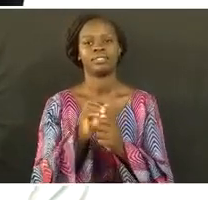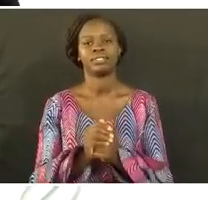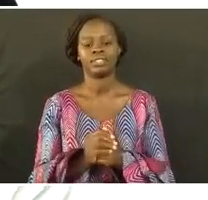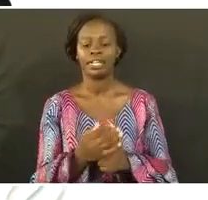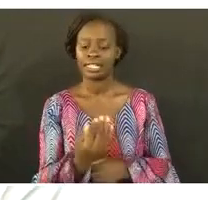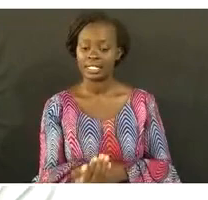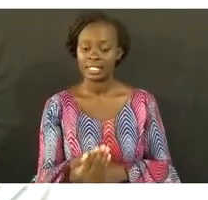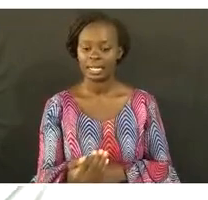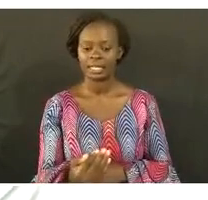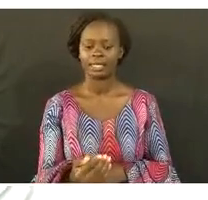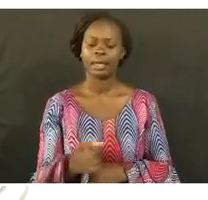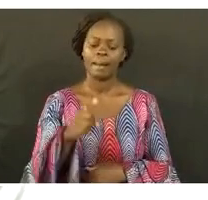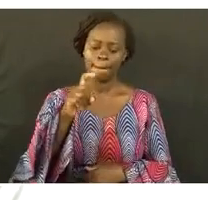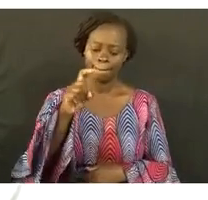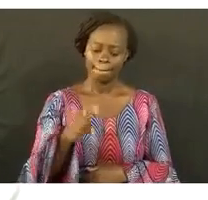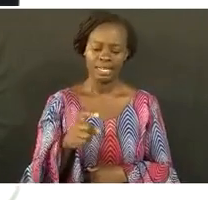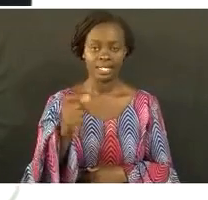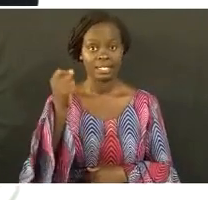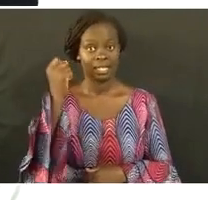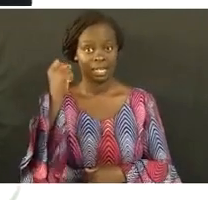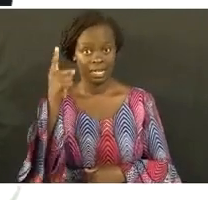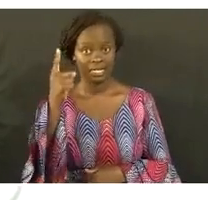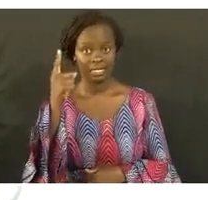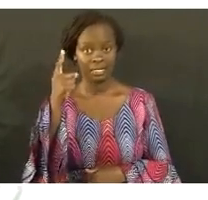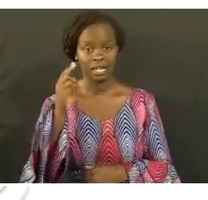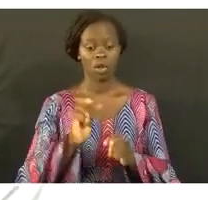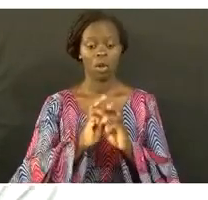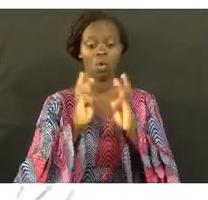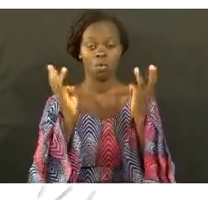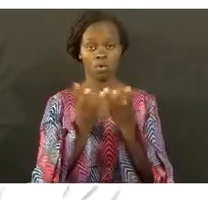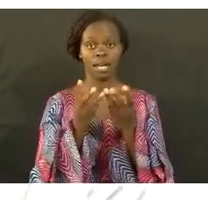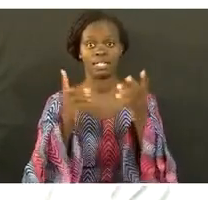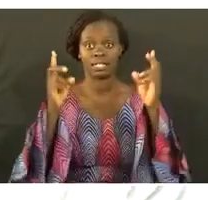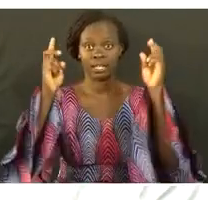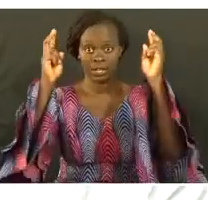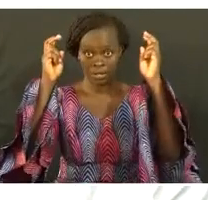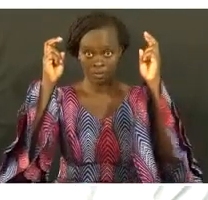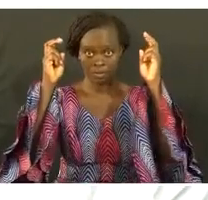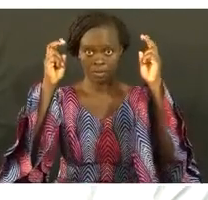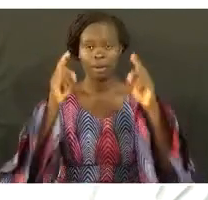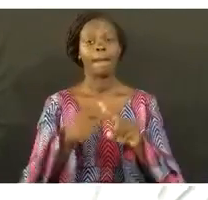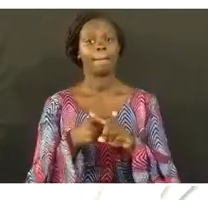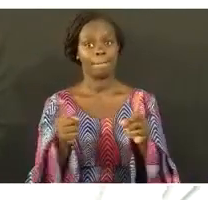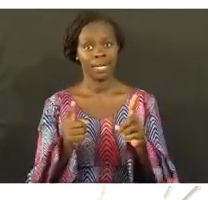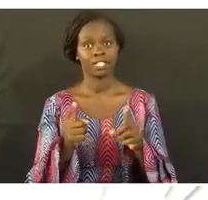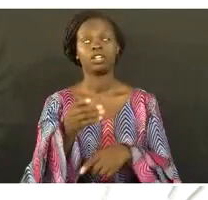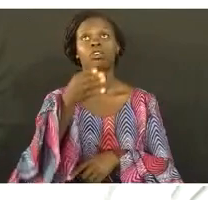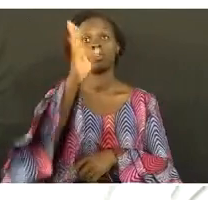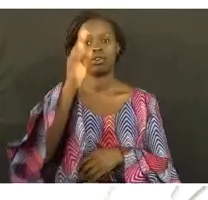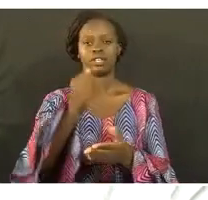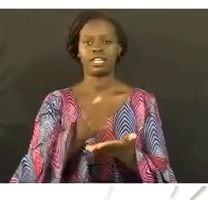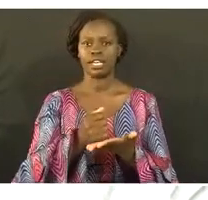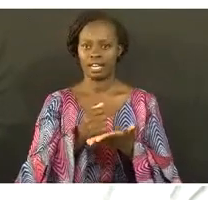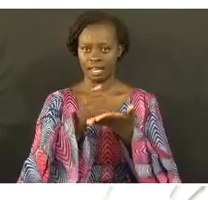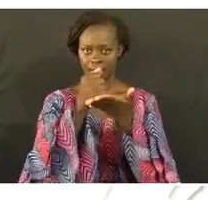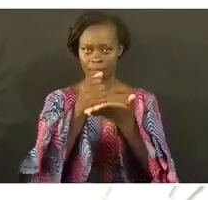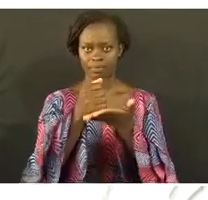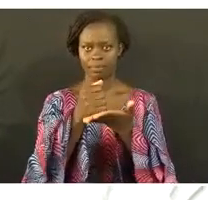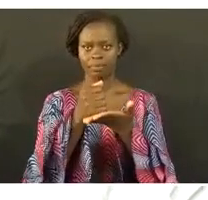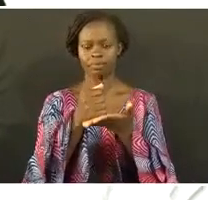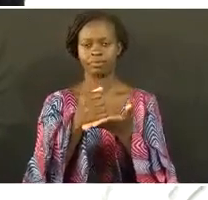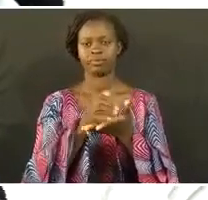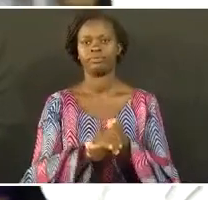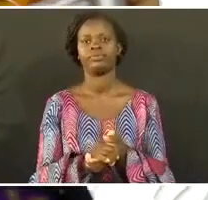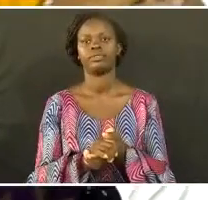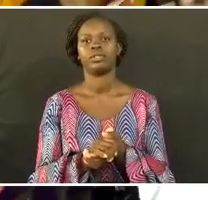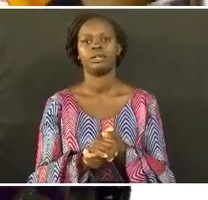in the world today that is too evil, God can bring out a people for himself.